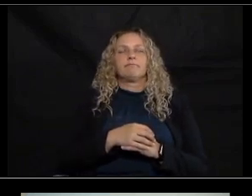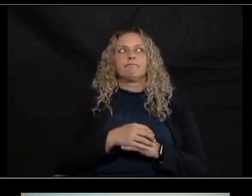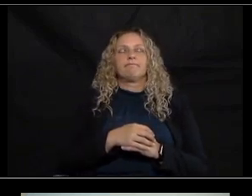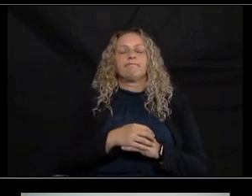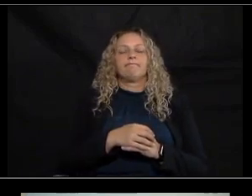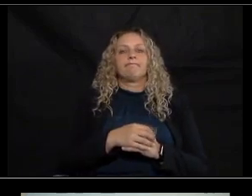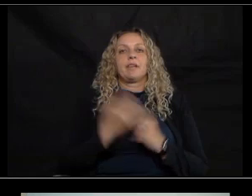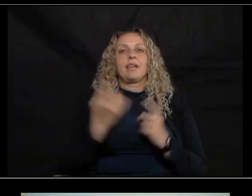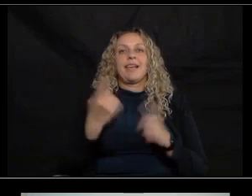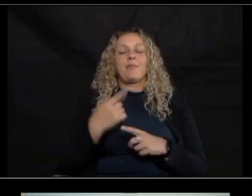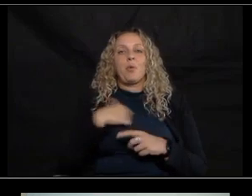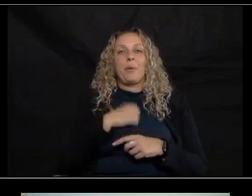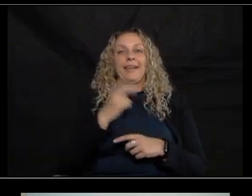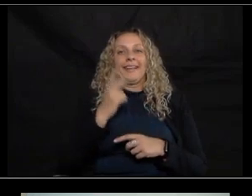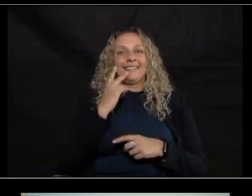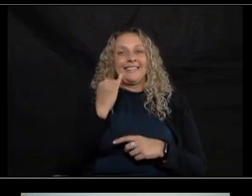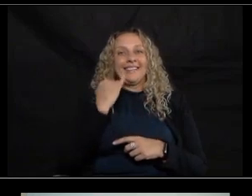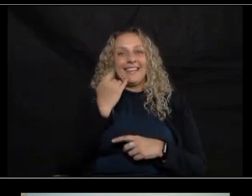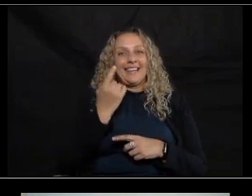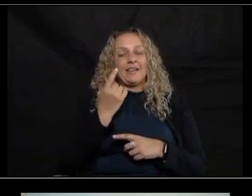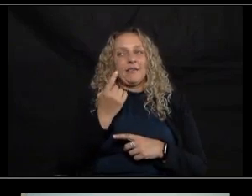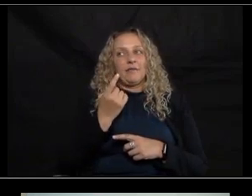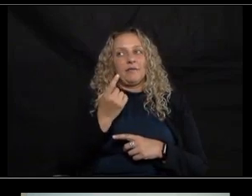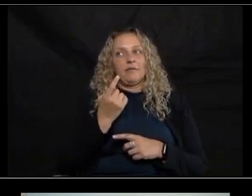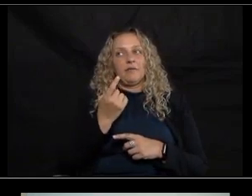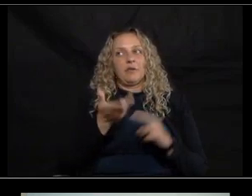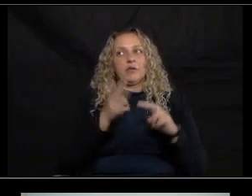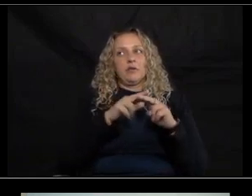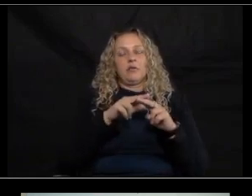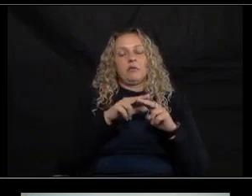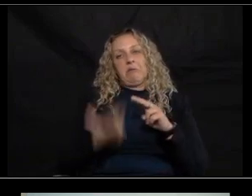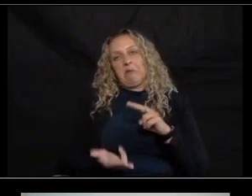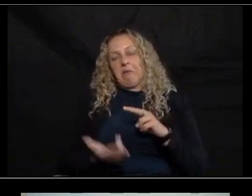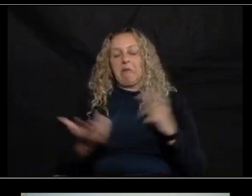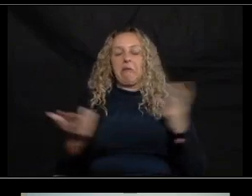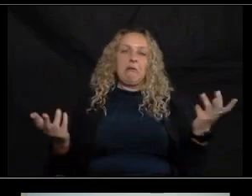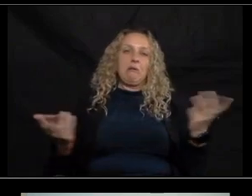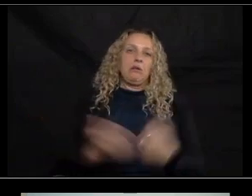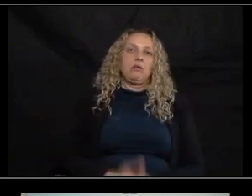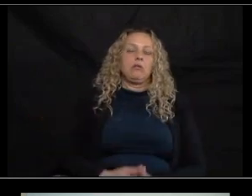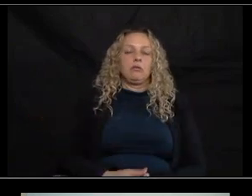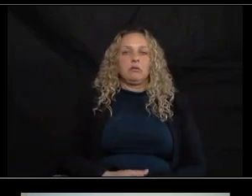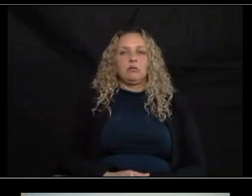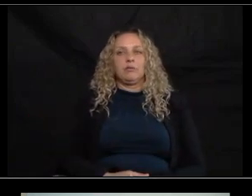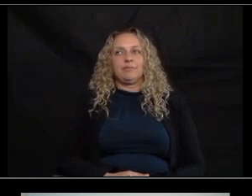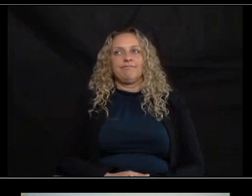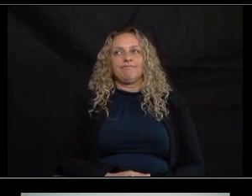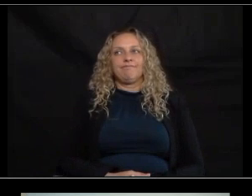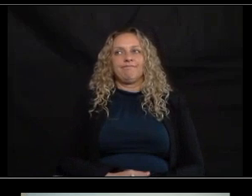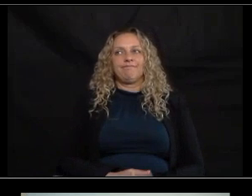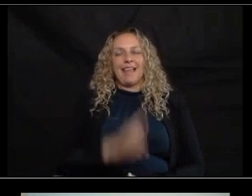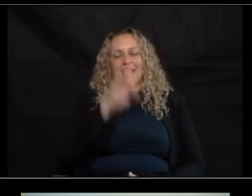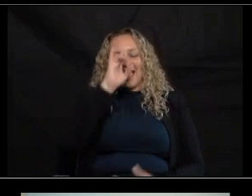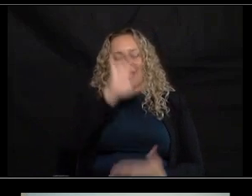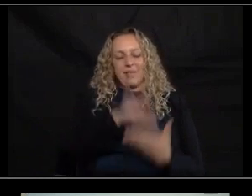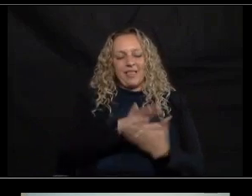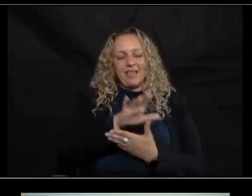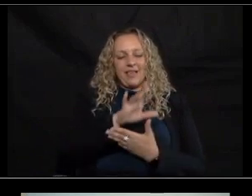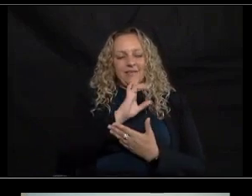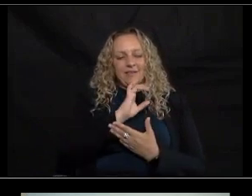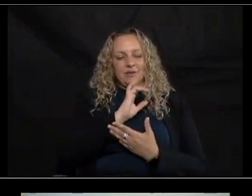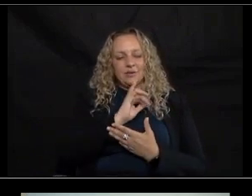where we can see if that upticks or downticks. It's, you know, I believe it's